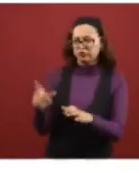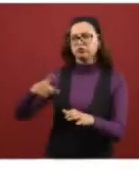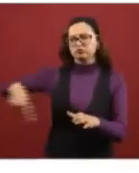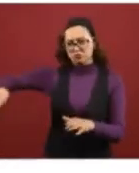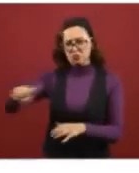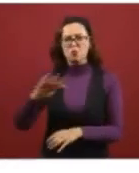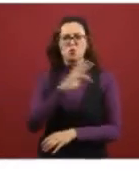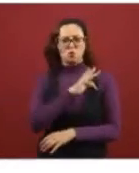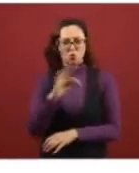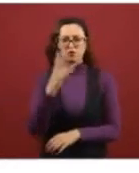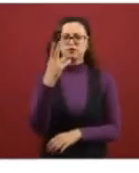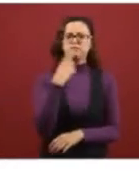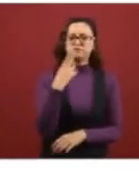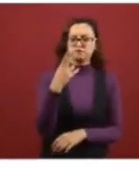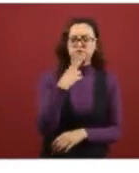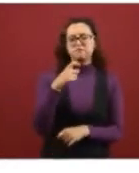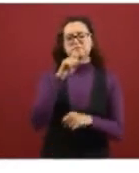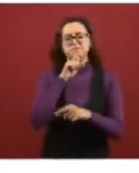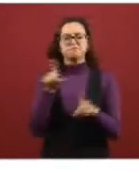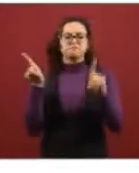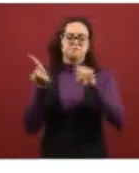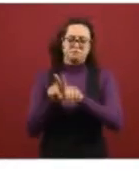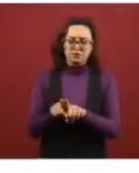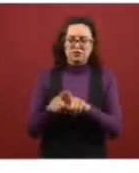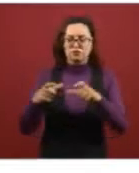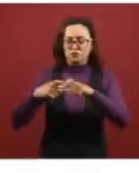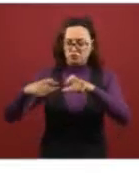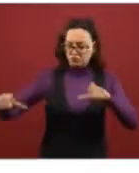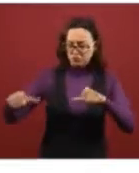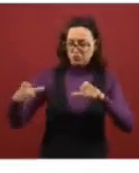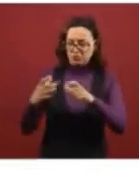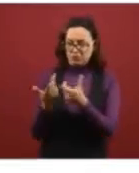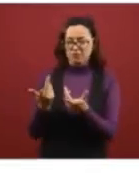documentation that shows they are actually producers,